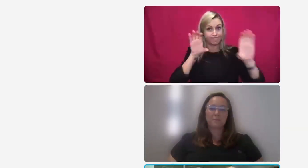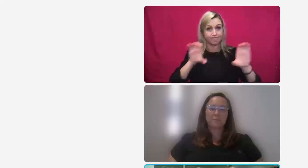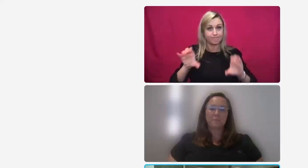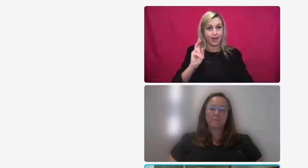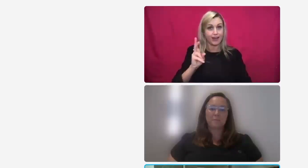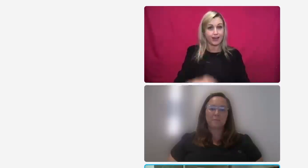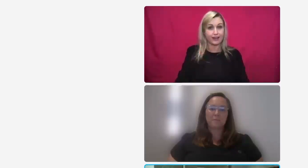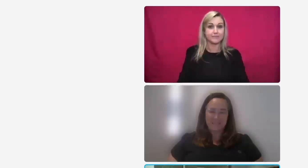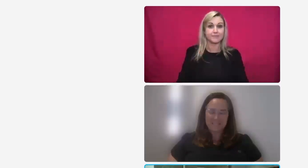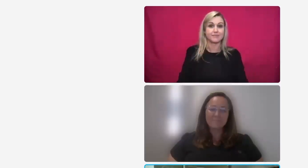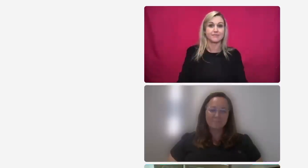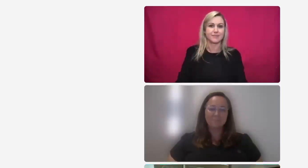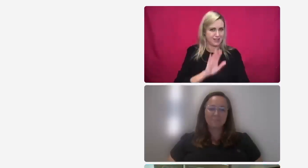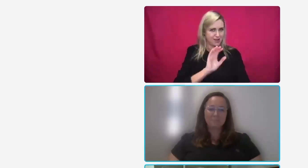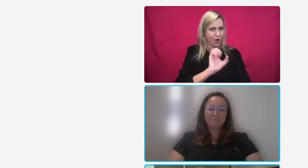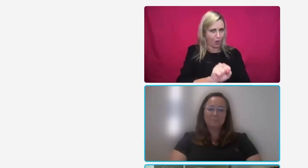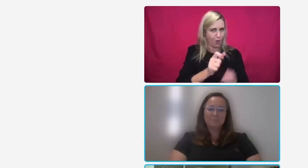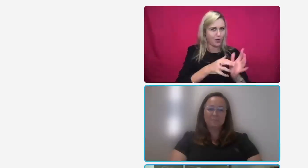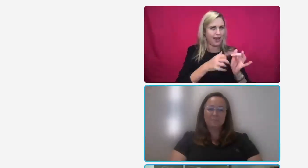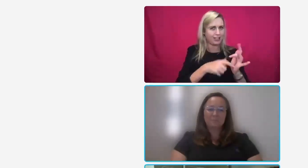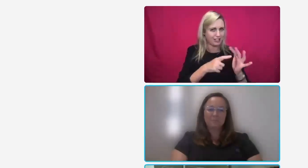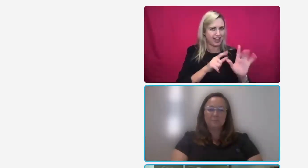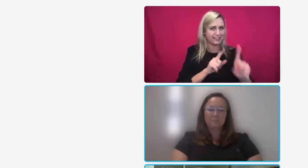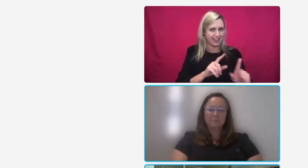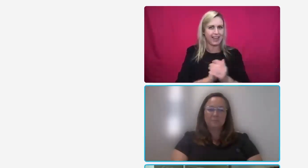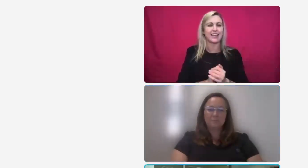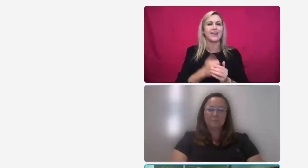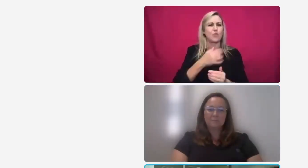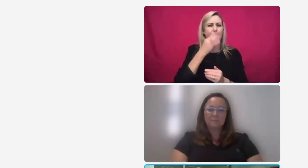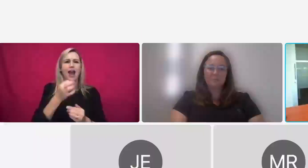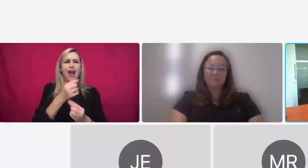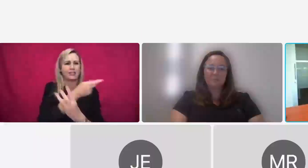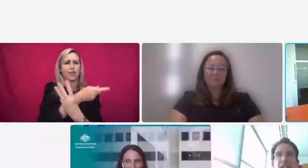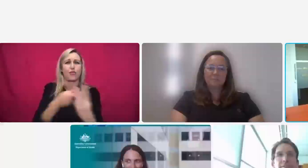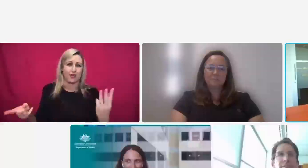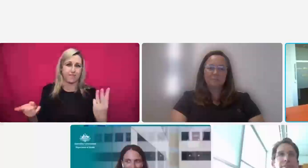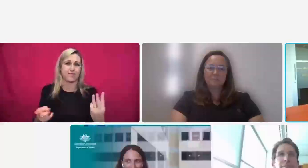well, Angela, and we'll go to questions across the three.